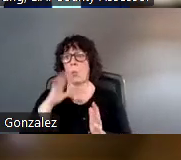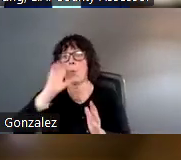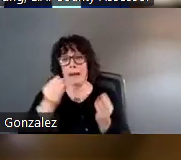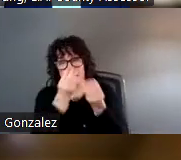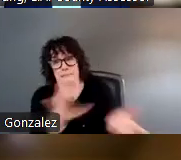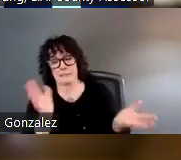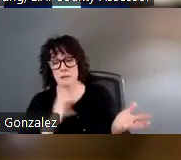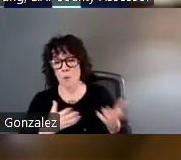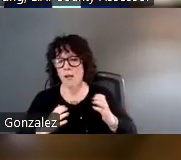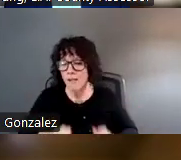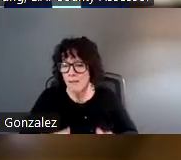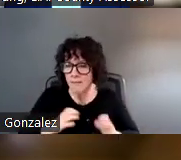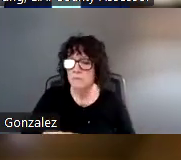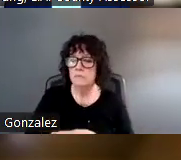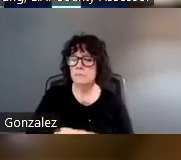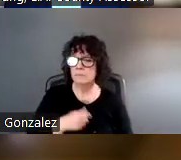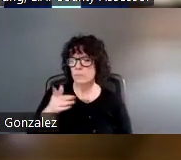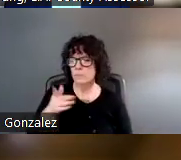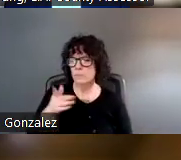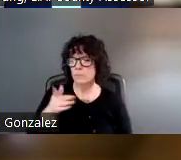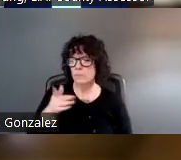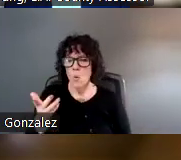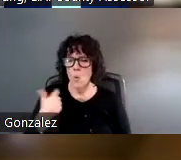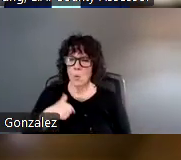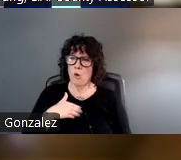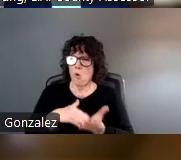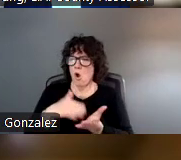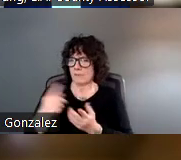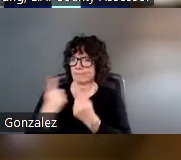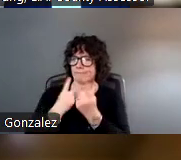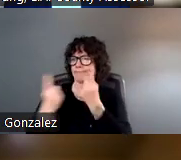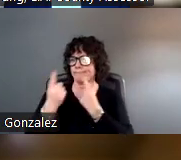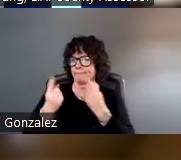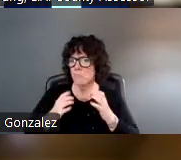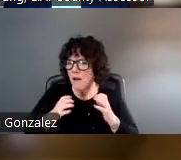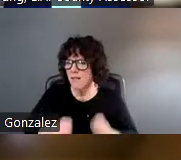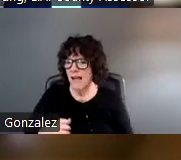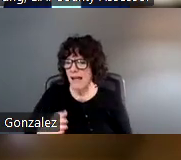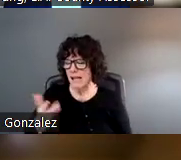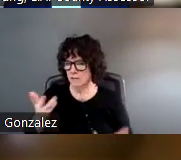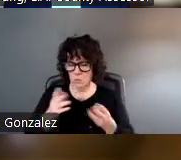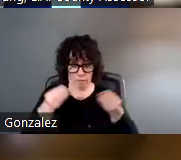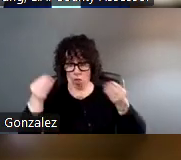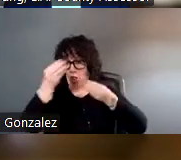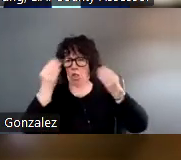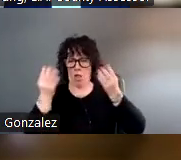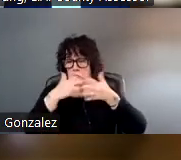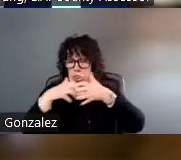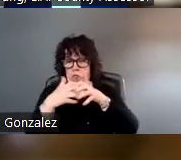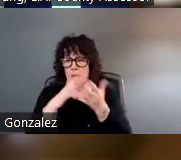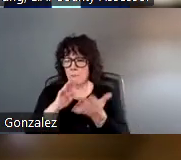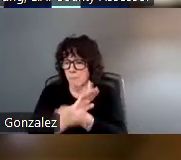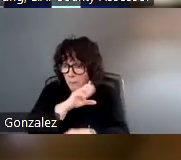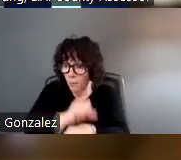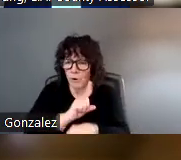with tangled title or stolen title disputes, and so this will be a great thing for people to be